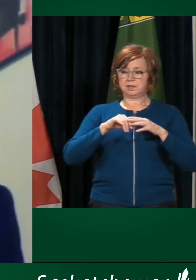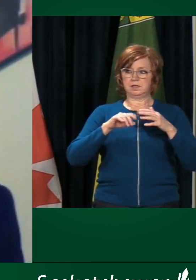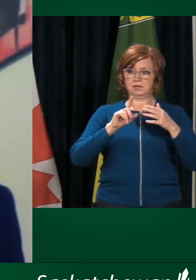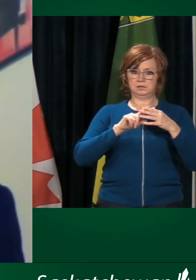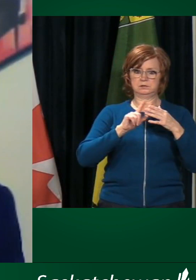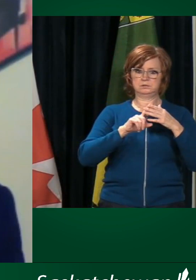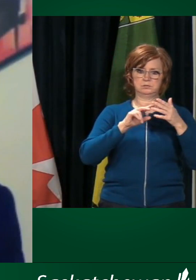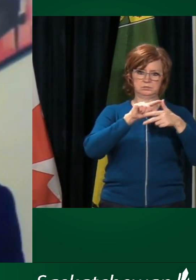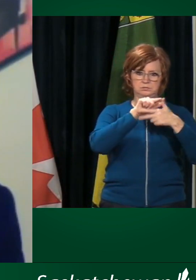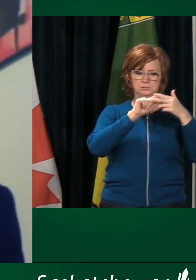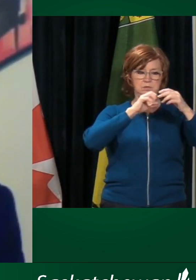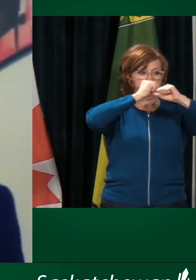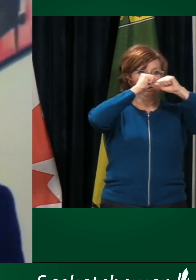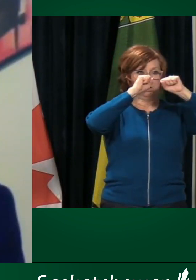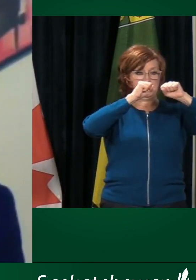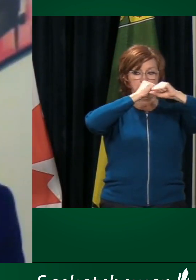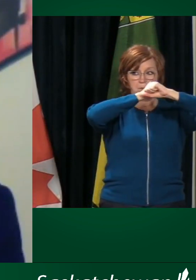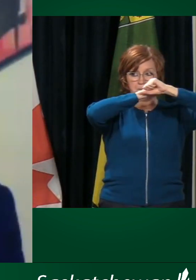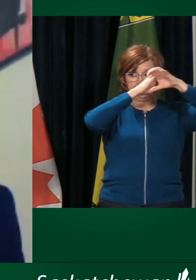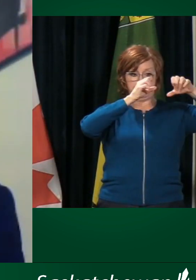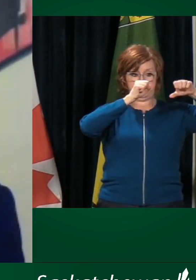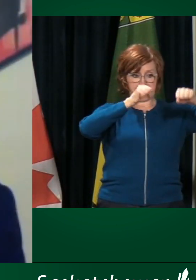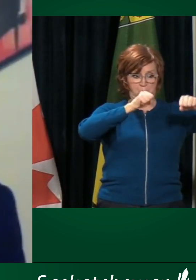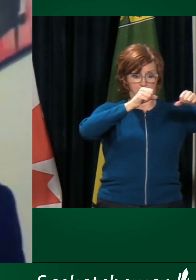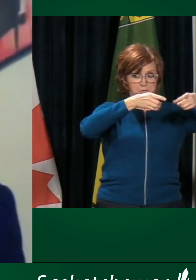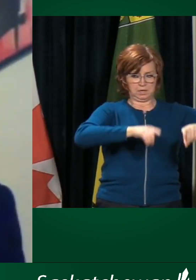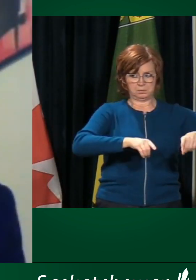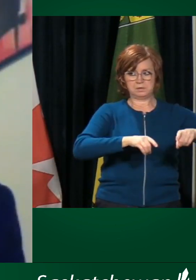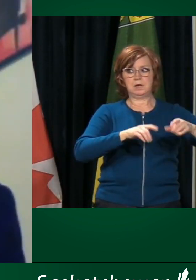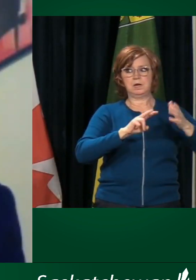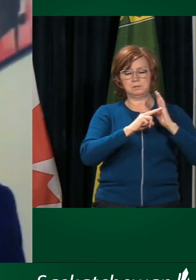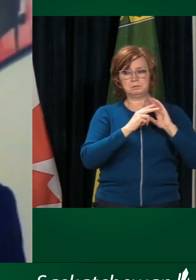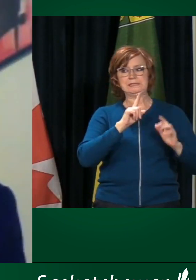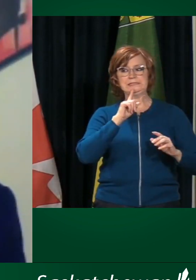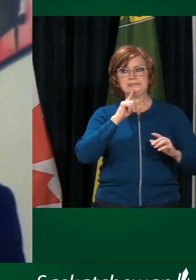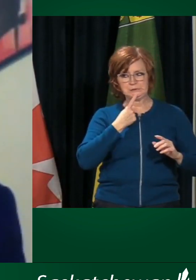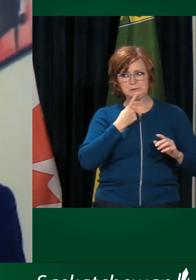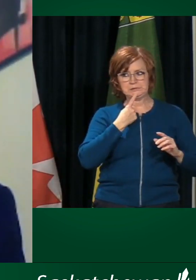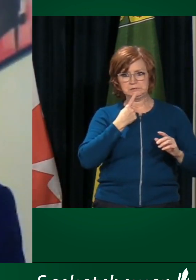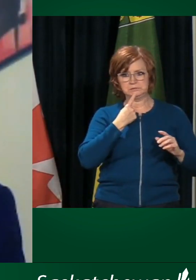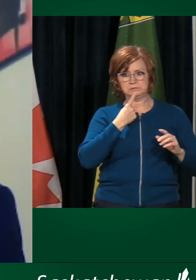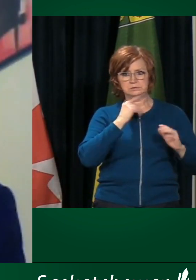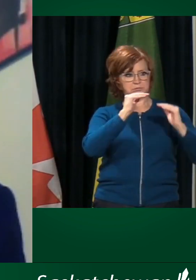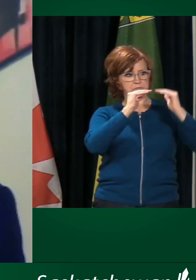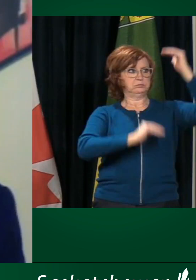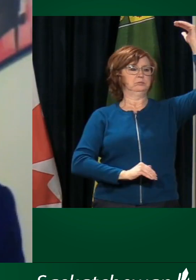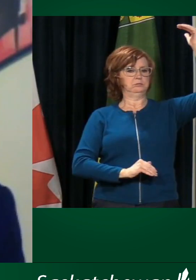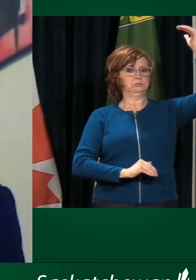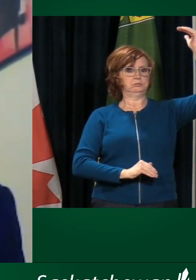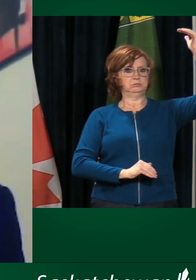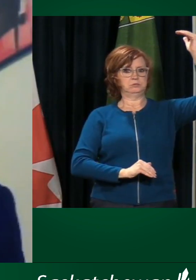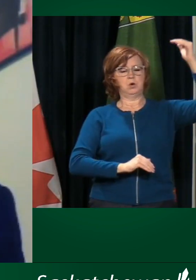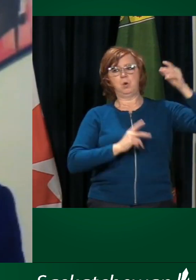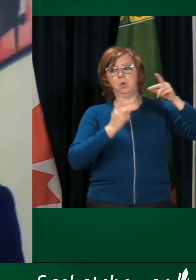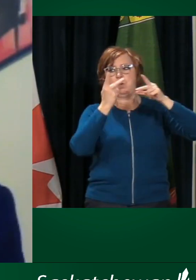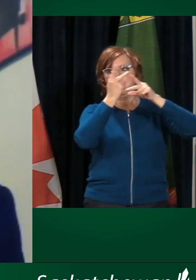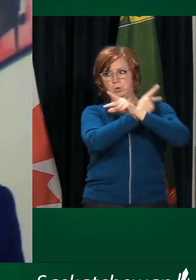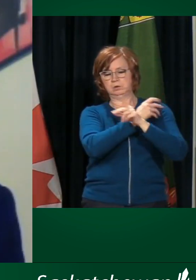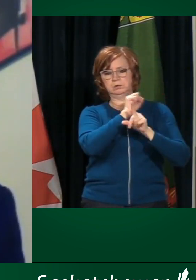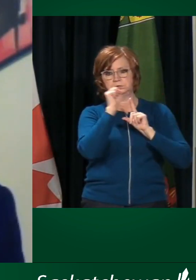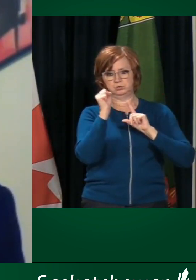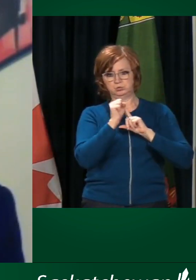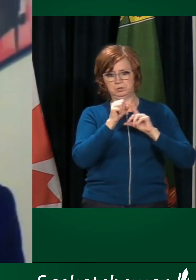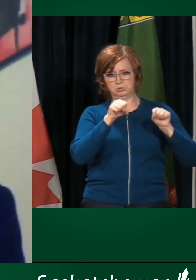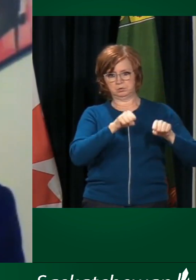scenario, not as a projection or a prediction of what will come. We all really hope that we don't see anything like this, but we